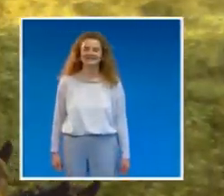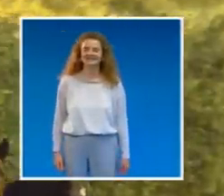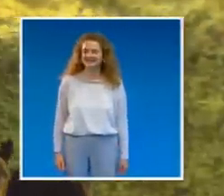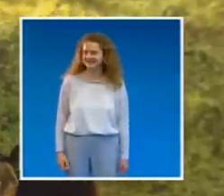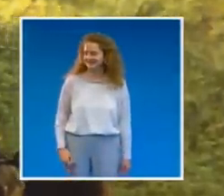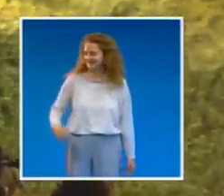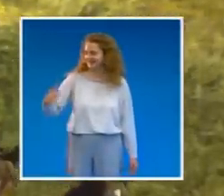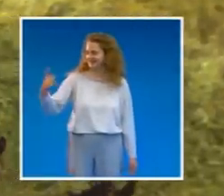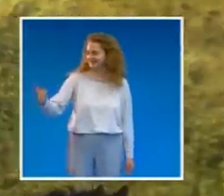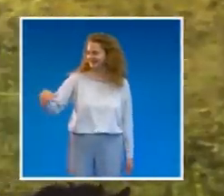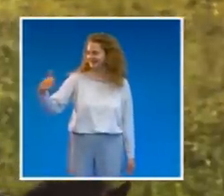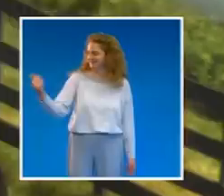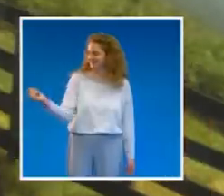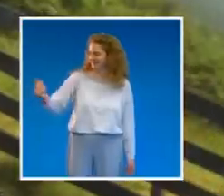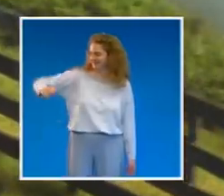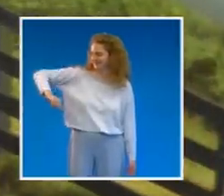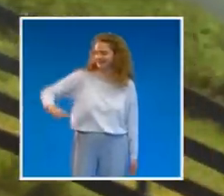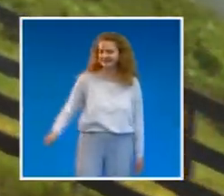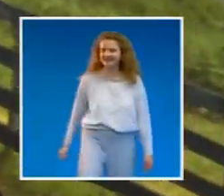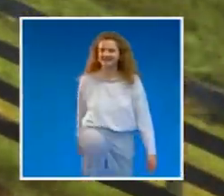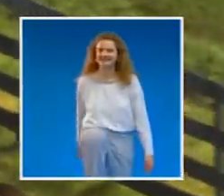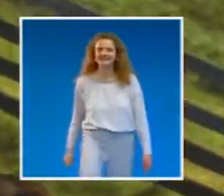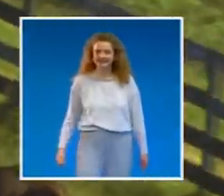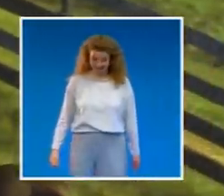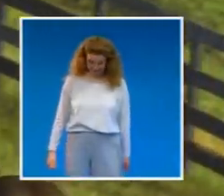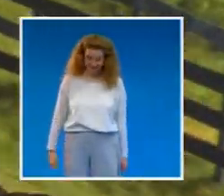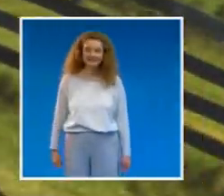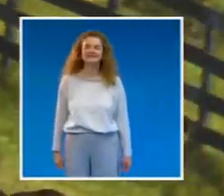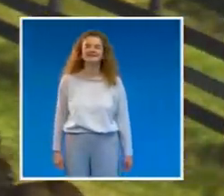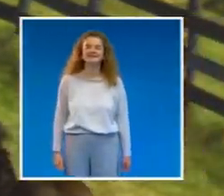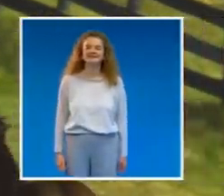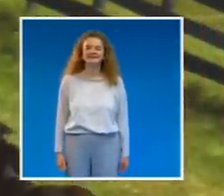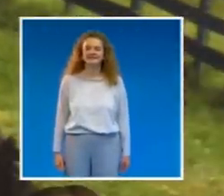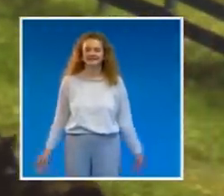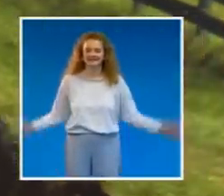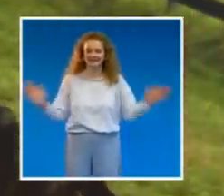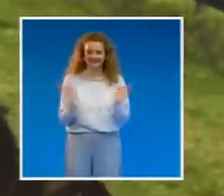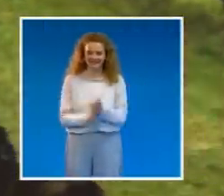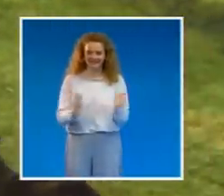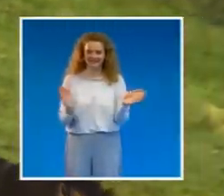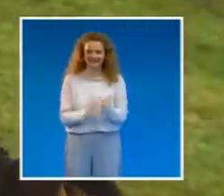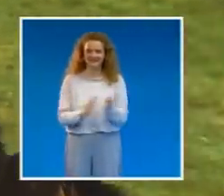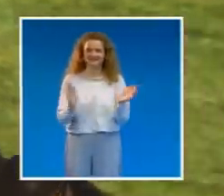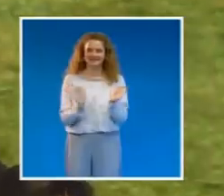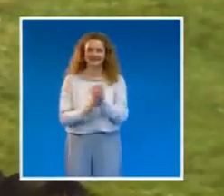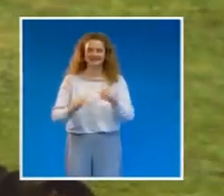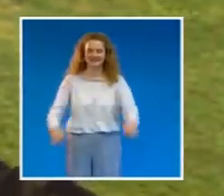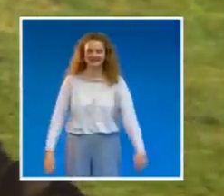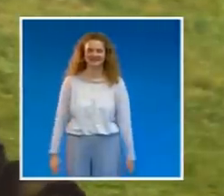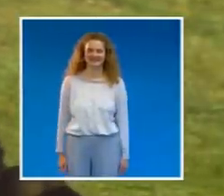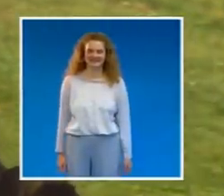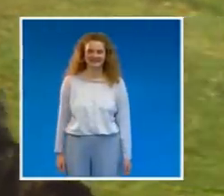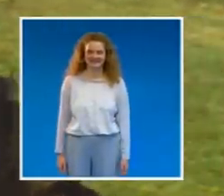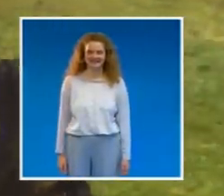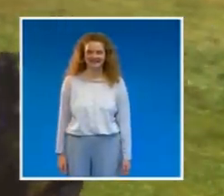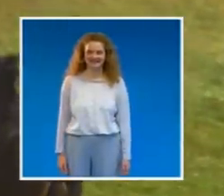of the head, keep moving. One finger, one thumb, one arm, one leg, one nod of the head, keep moving. We'll all be merry and bright.